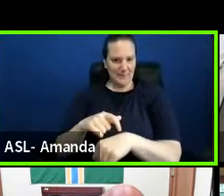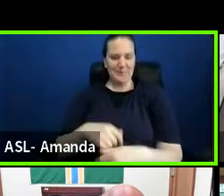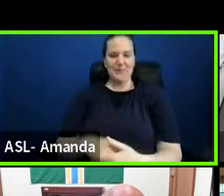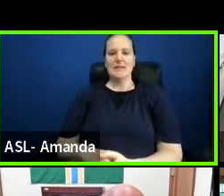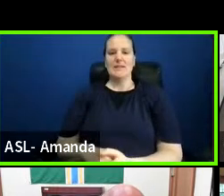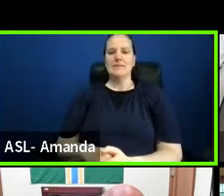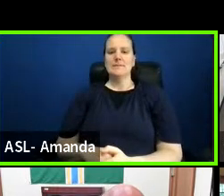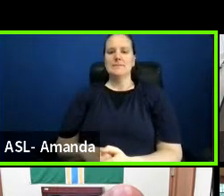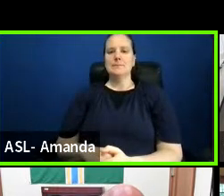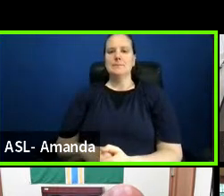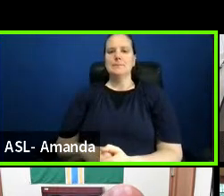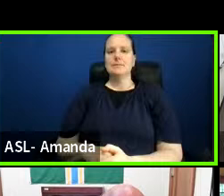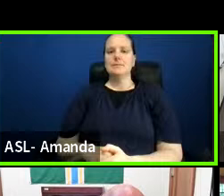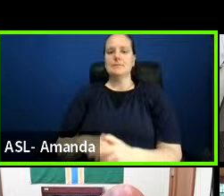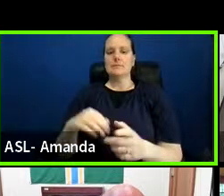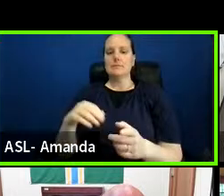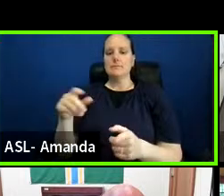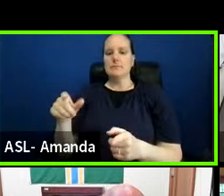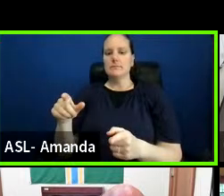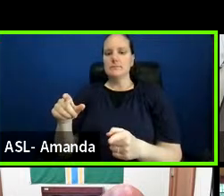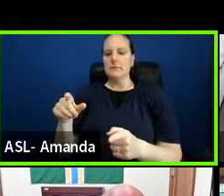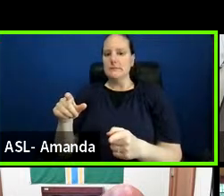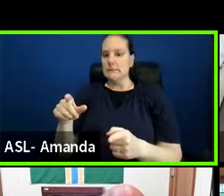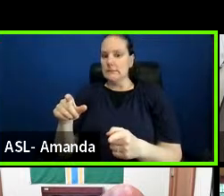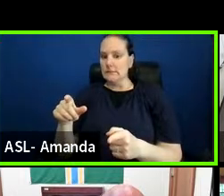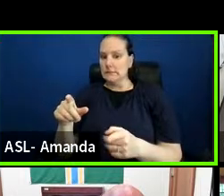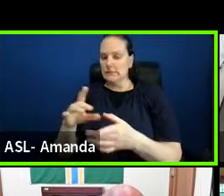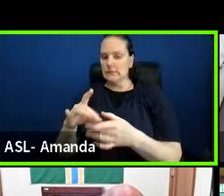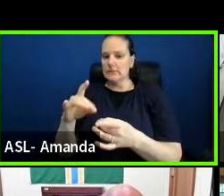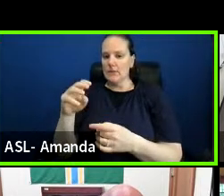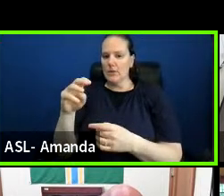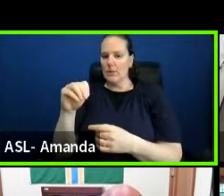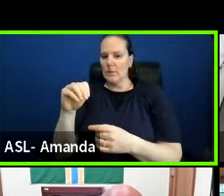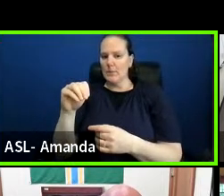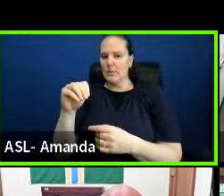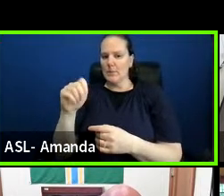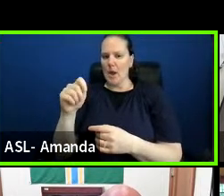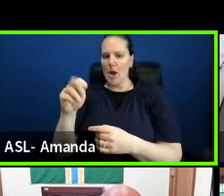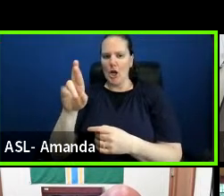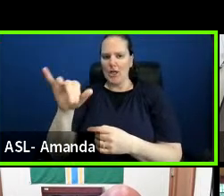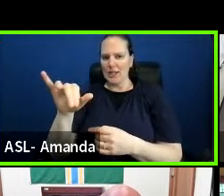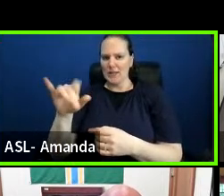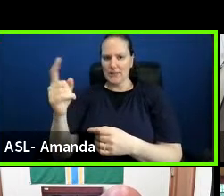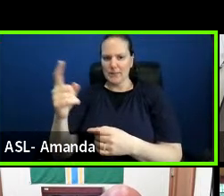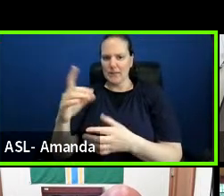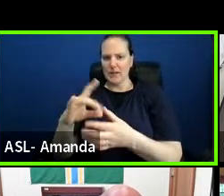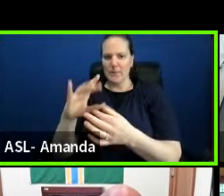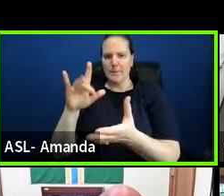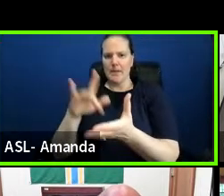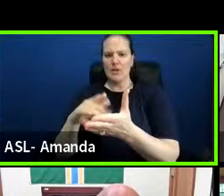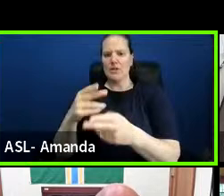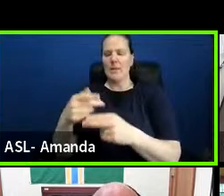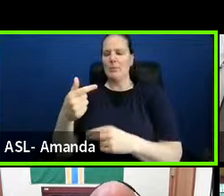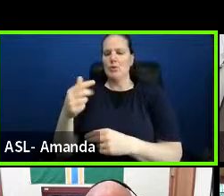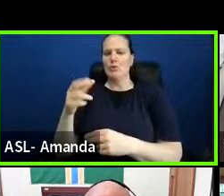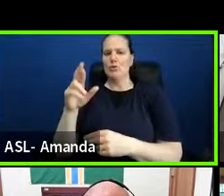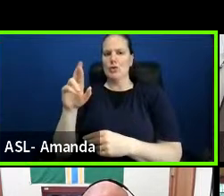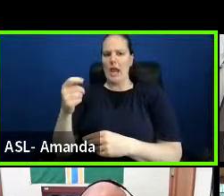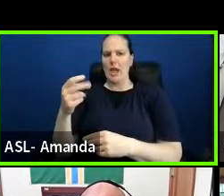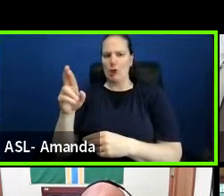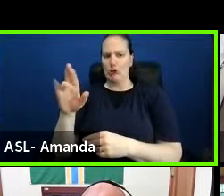Good morning. I'm Raymond's maybe, but my cue card up here didn't say my middle name, which is Gregory.